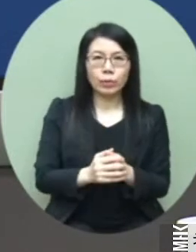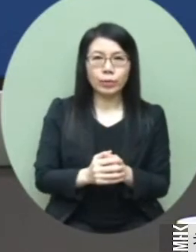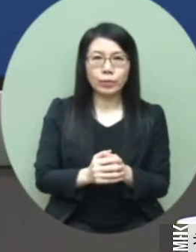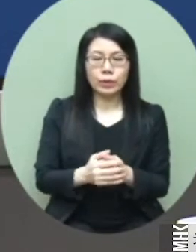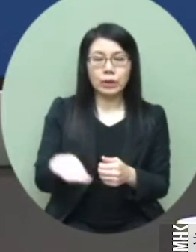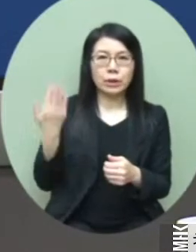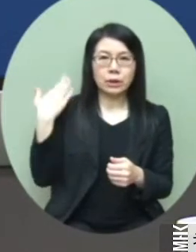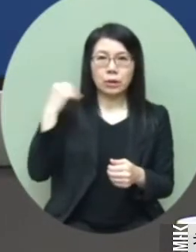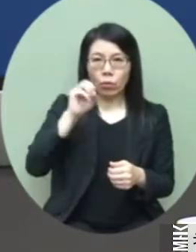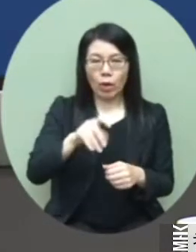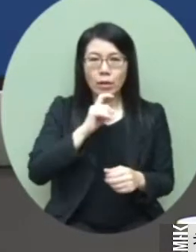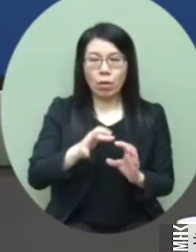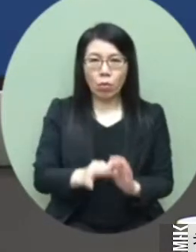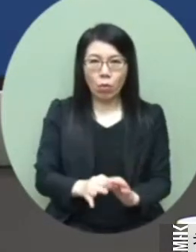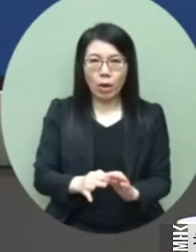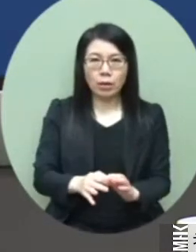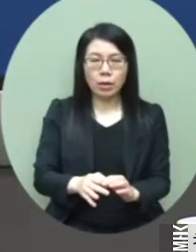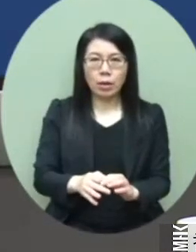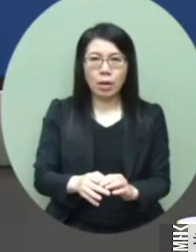All in all,